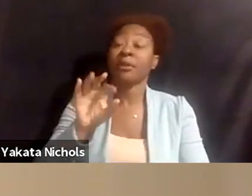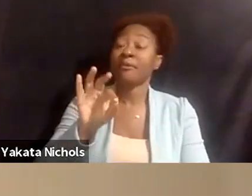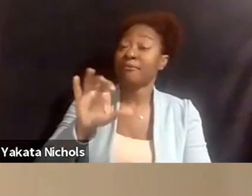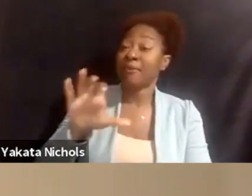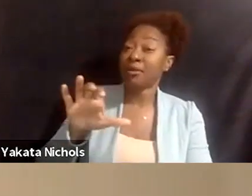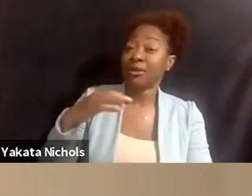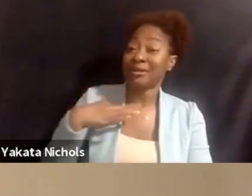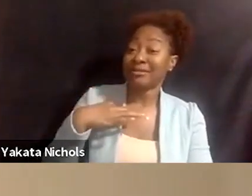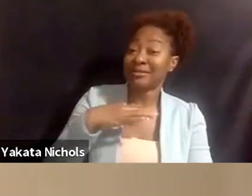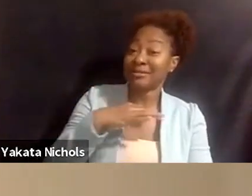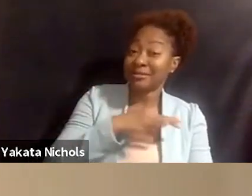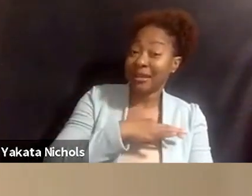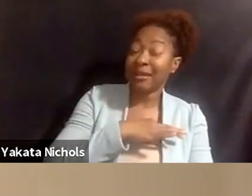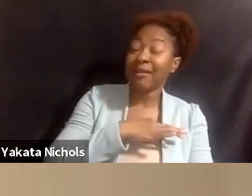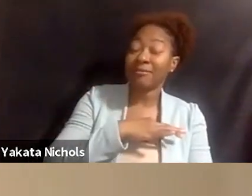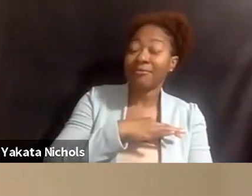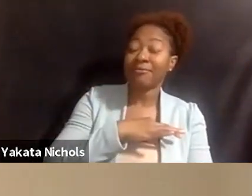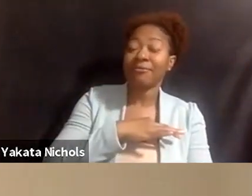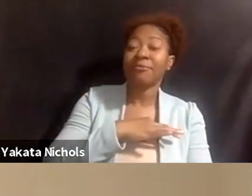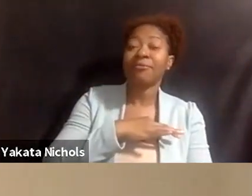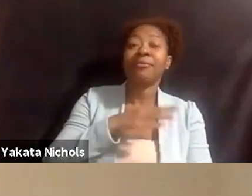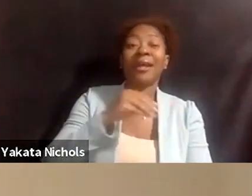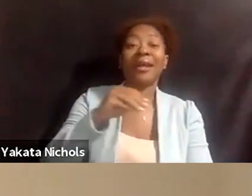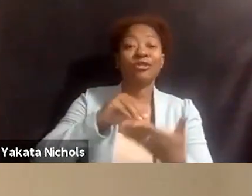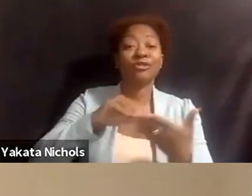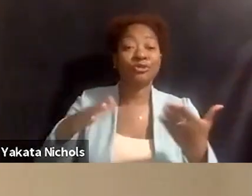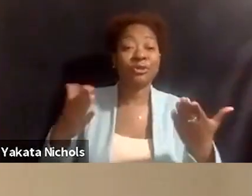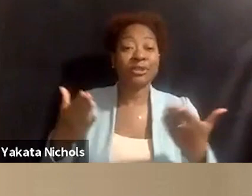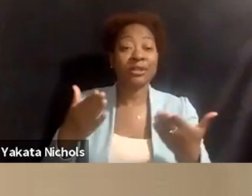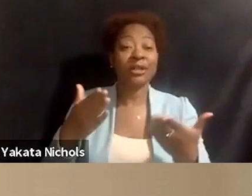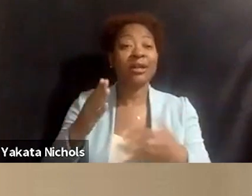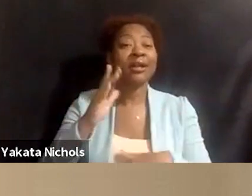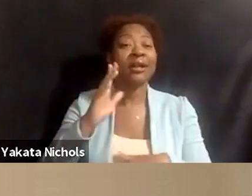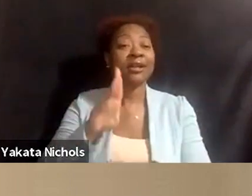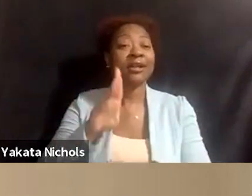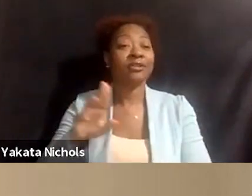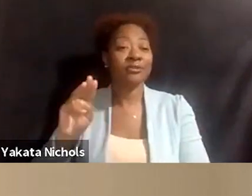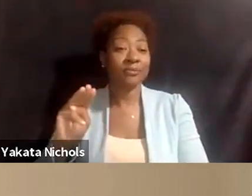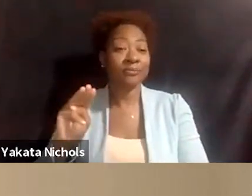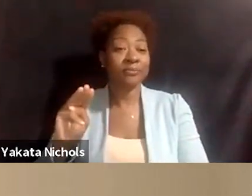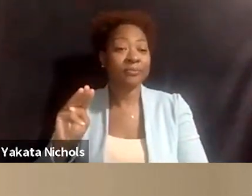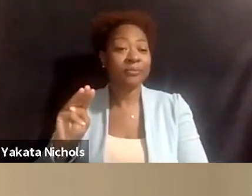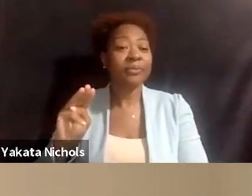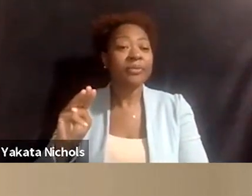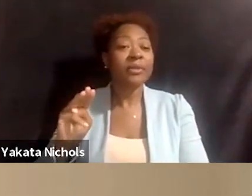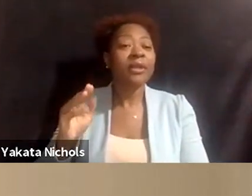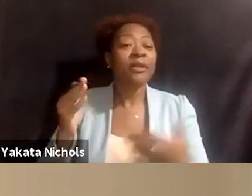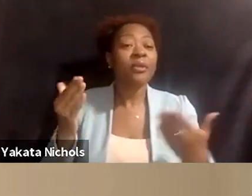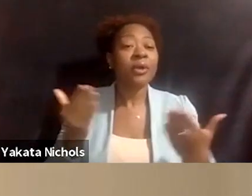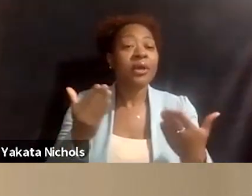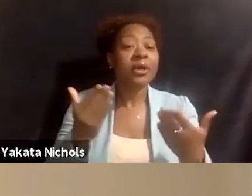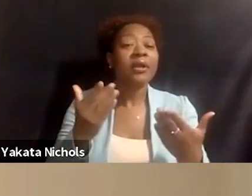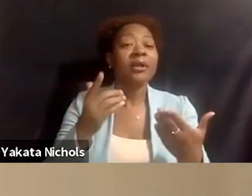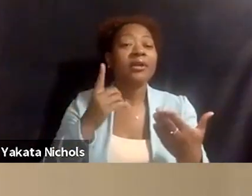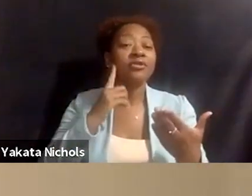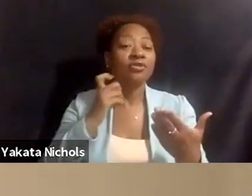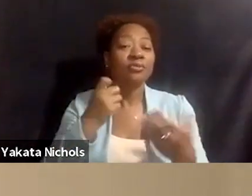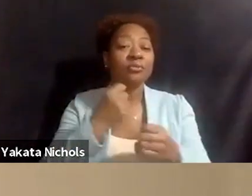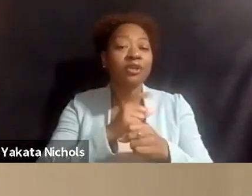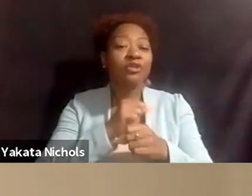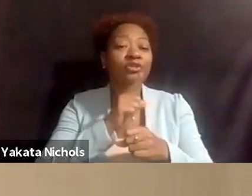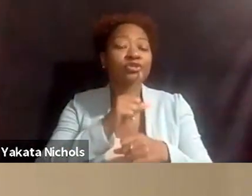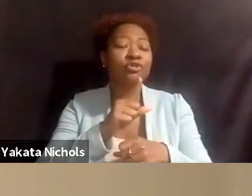Idea Board Pedagogy Implementation Committee, which focused on advancing the Idea Board report recommendations that related to